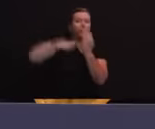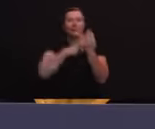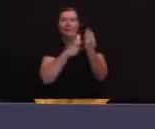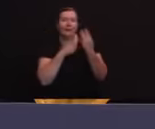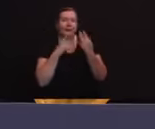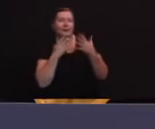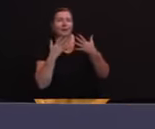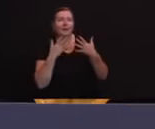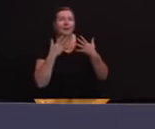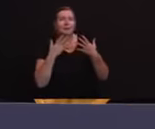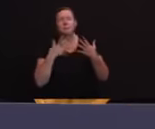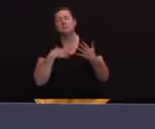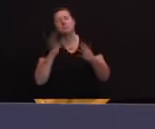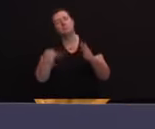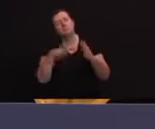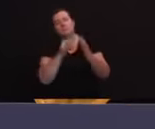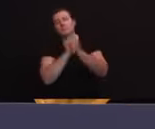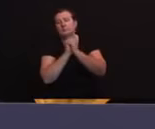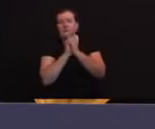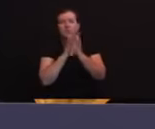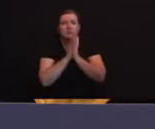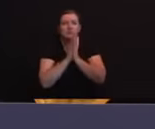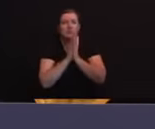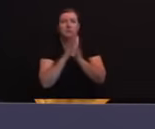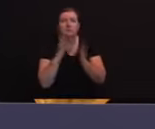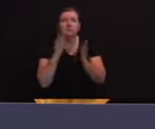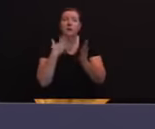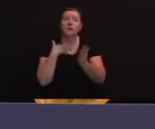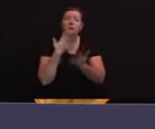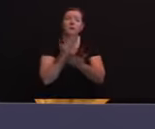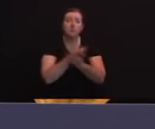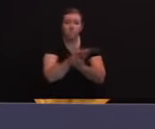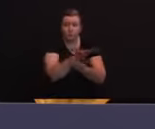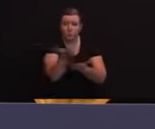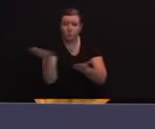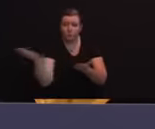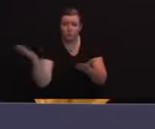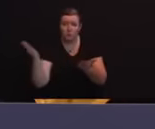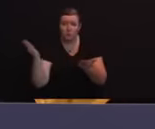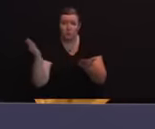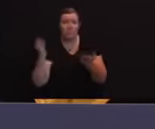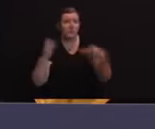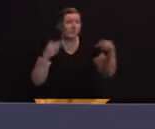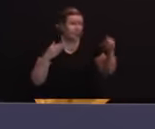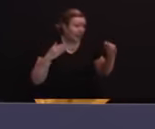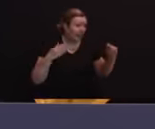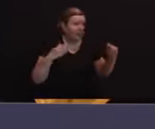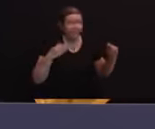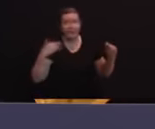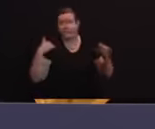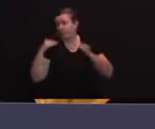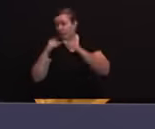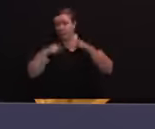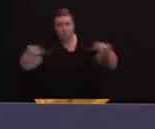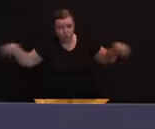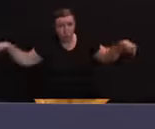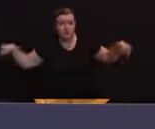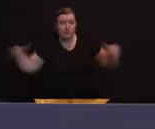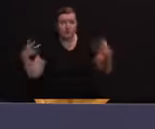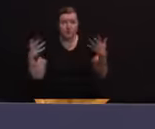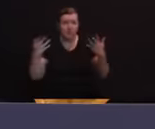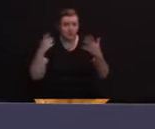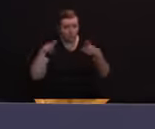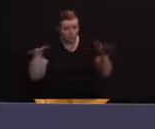pleading with folks. You know, we can't, Pat or colleagues, or I or any of us can't be inside your living room for Thanksgiving. You probably wouldn't want